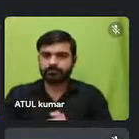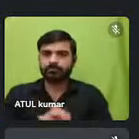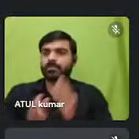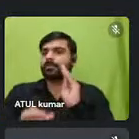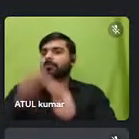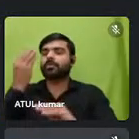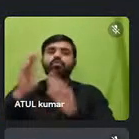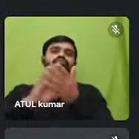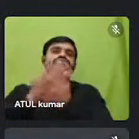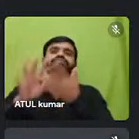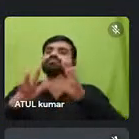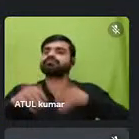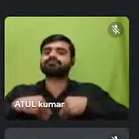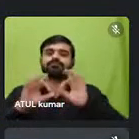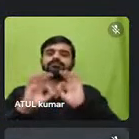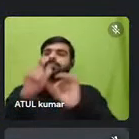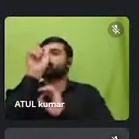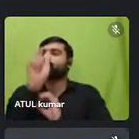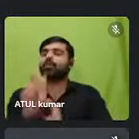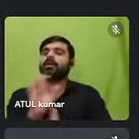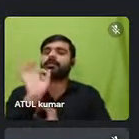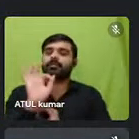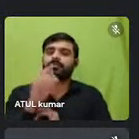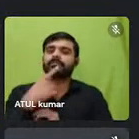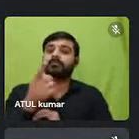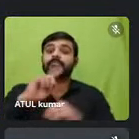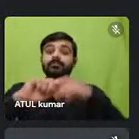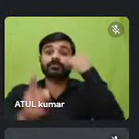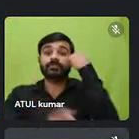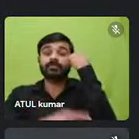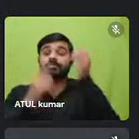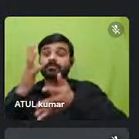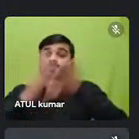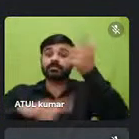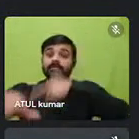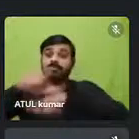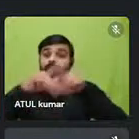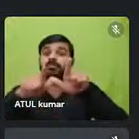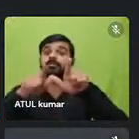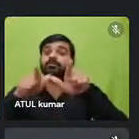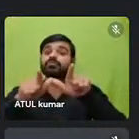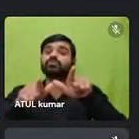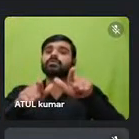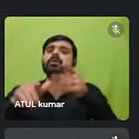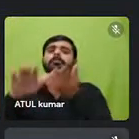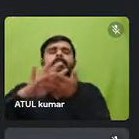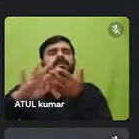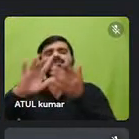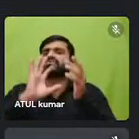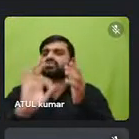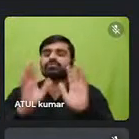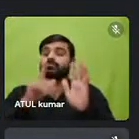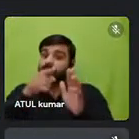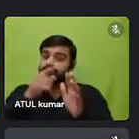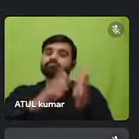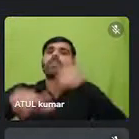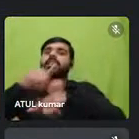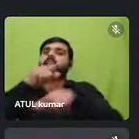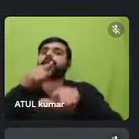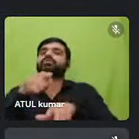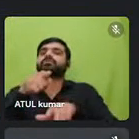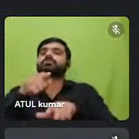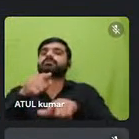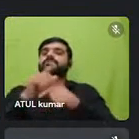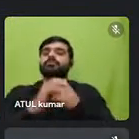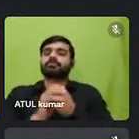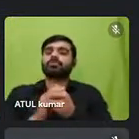is not an acceptable term. And the last one, sign language is a basic tool. No, it's a language. For